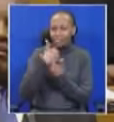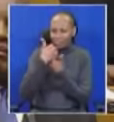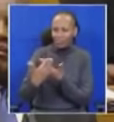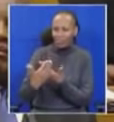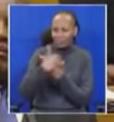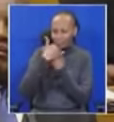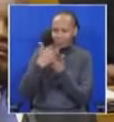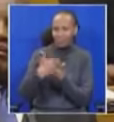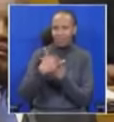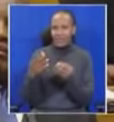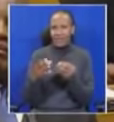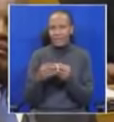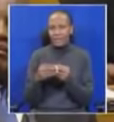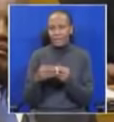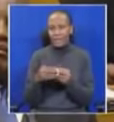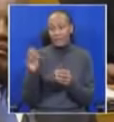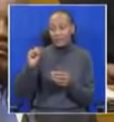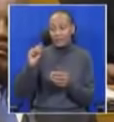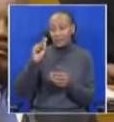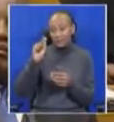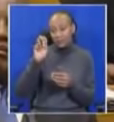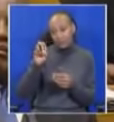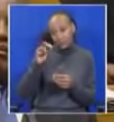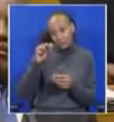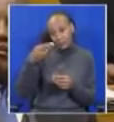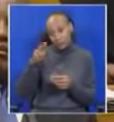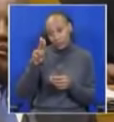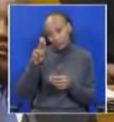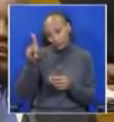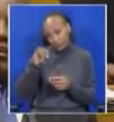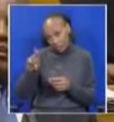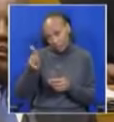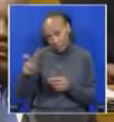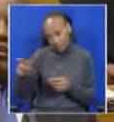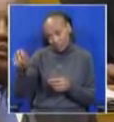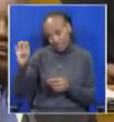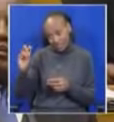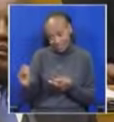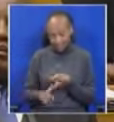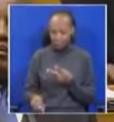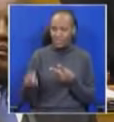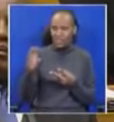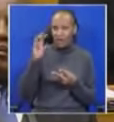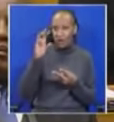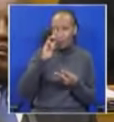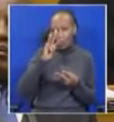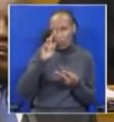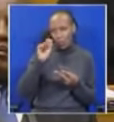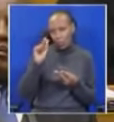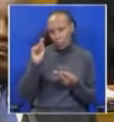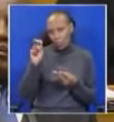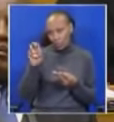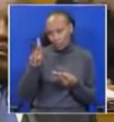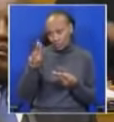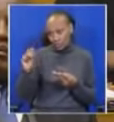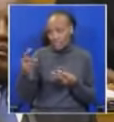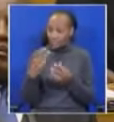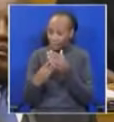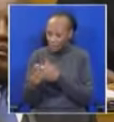Honourable Waters and the Honourable Steenhuisen. And I'm not surprised that that remark was made, because some of